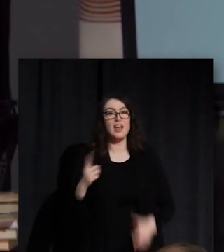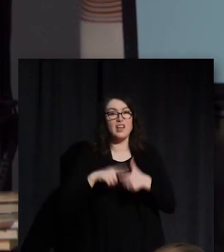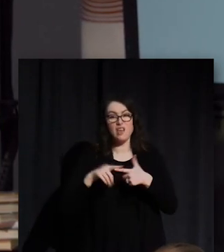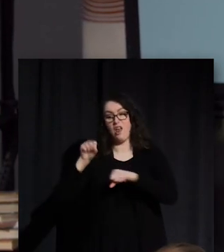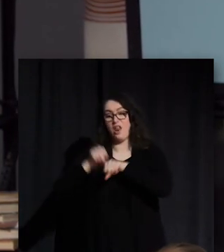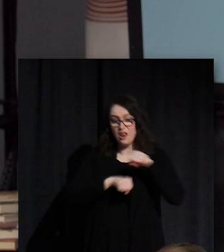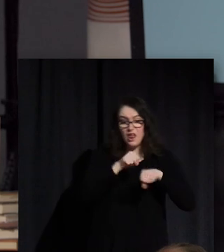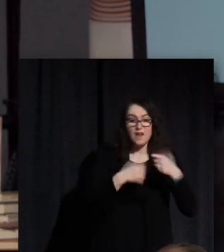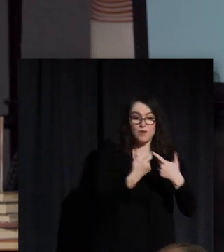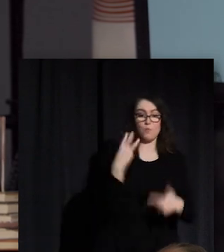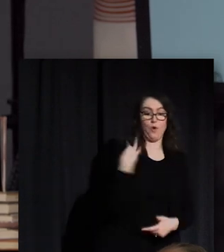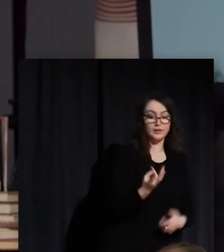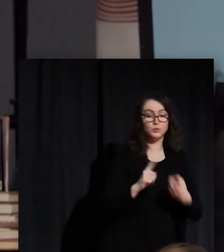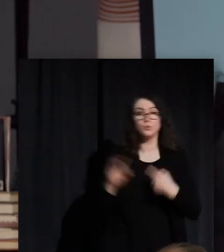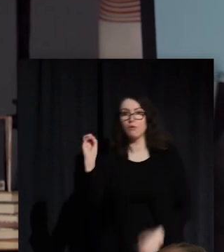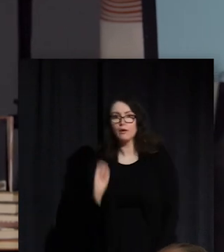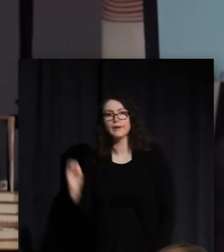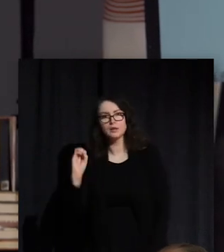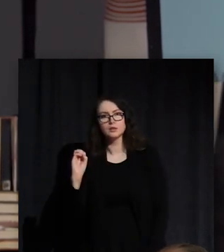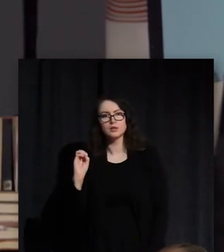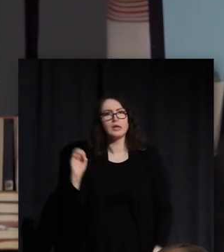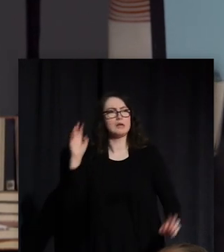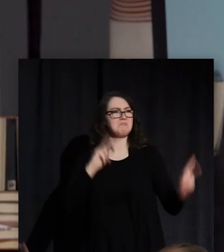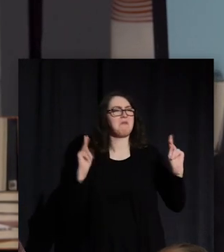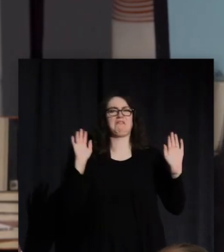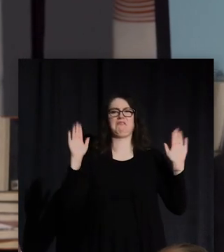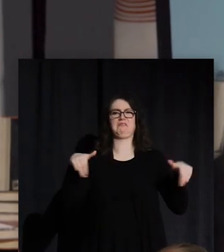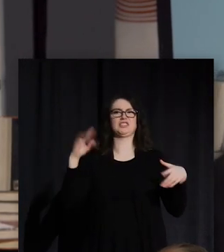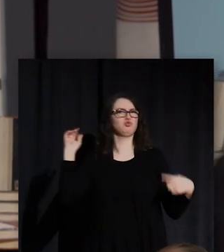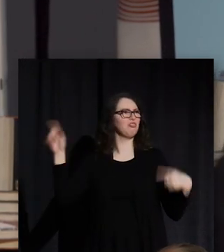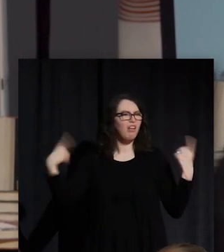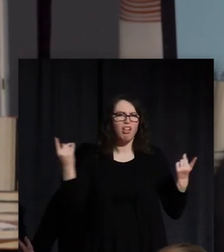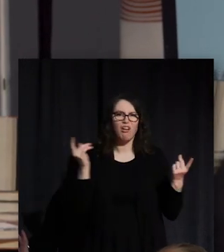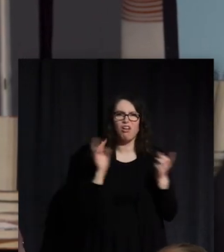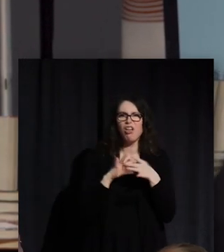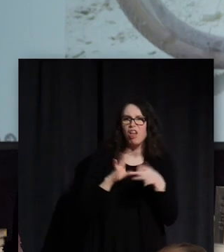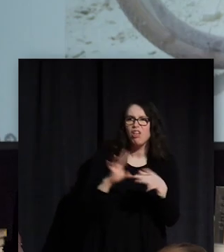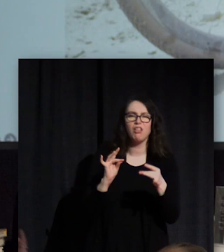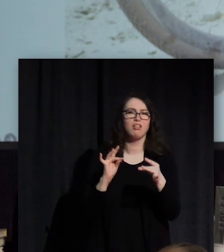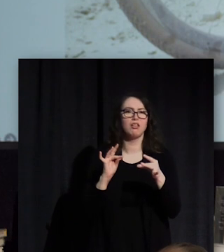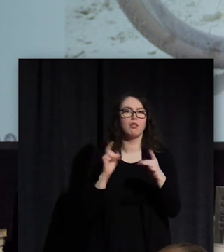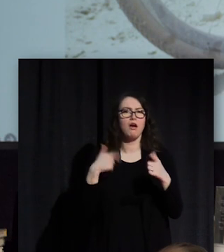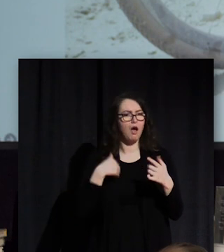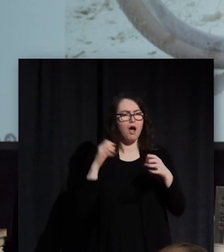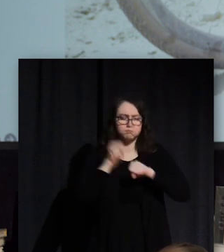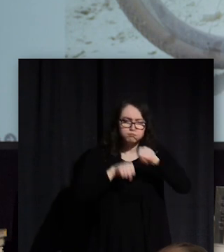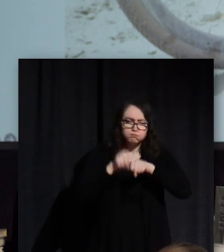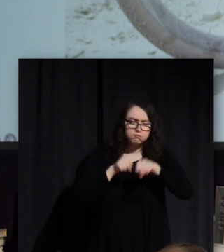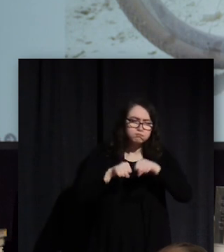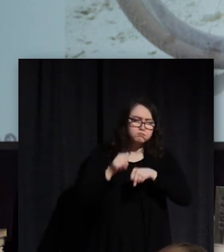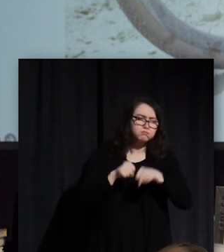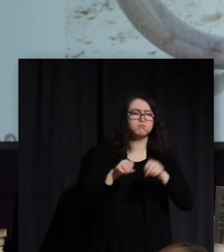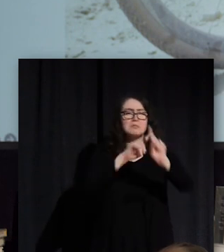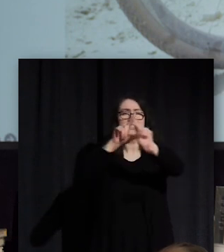told me that was crazy too. I rode past glaciers and black bears and bald eagles. I crossed into Canada and